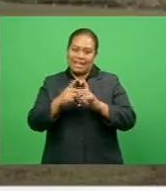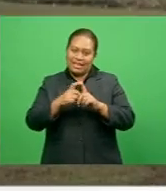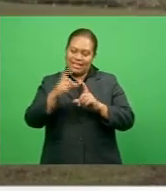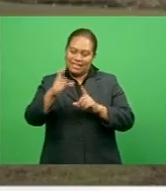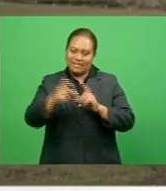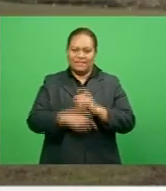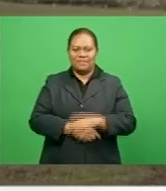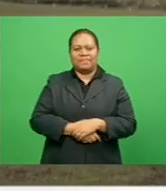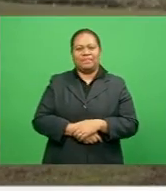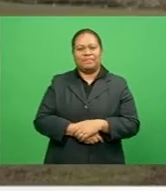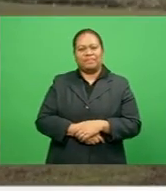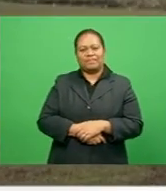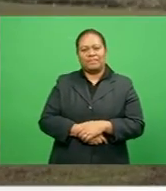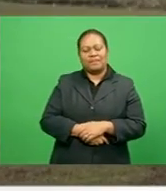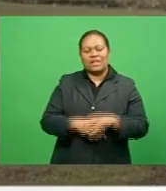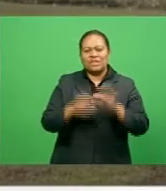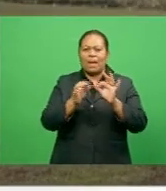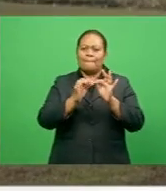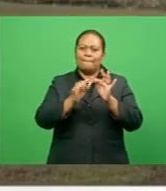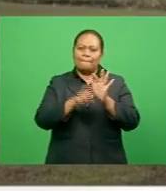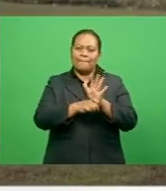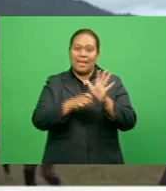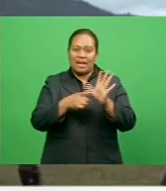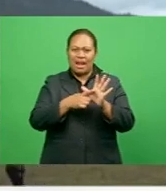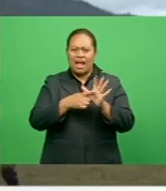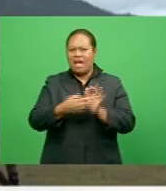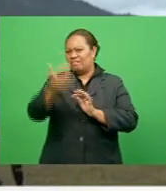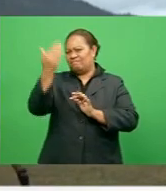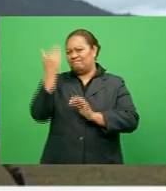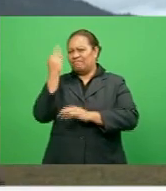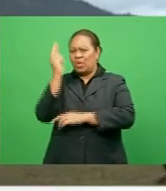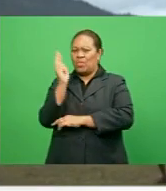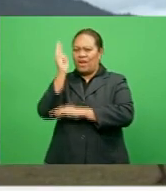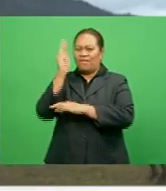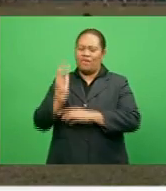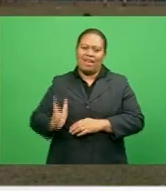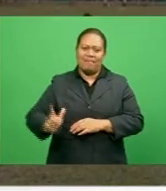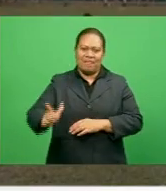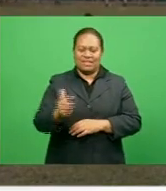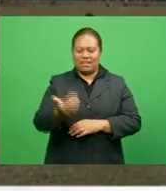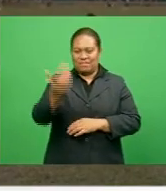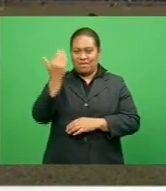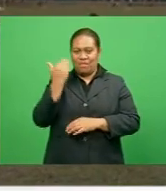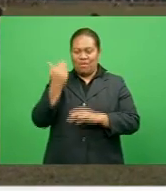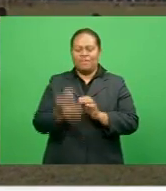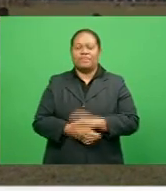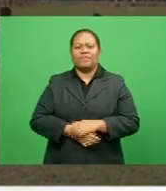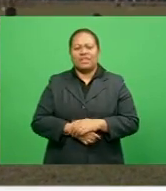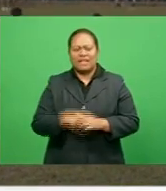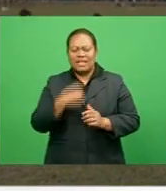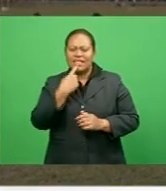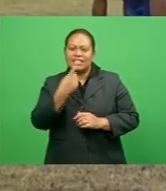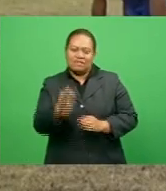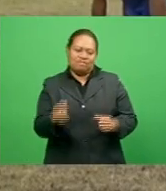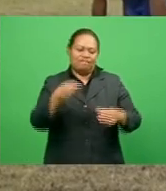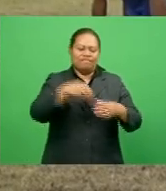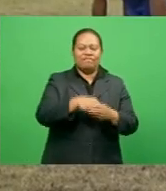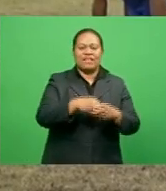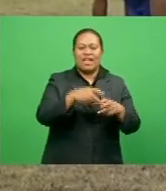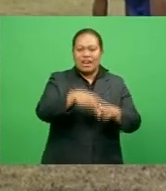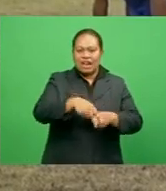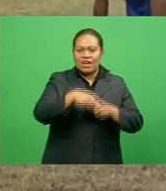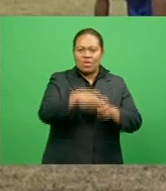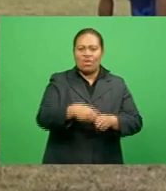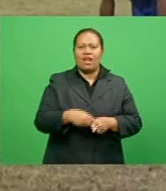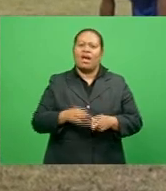underdogs. Berra, who is a former Lambasa rep and current FA development officer in the north, says being pulled with Nandronga, Tavua and